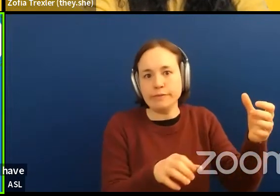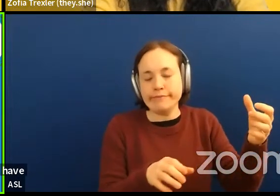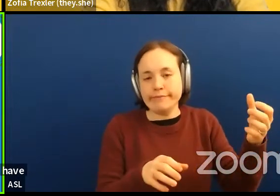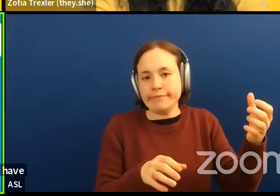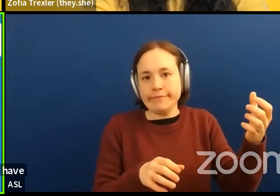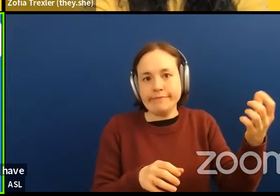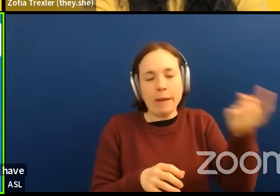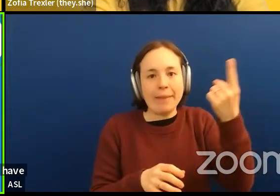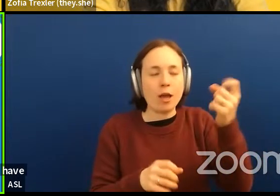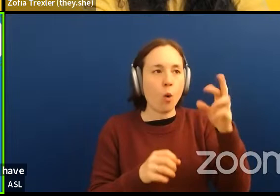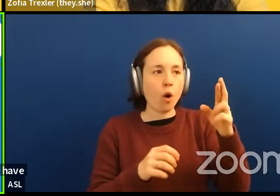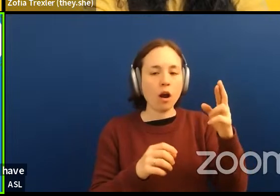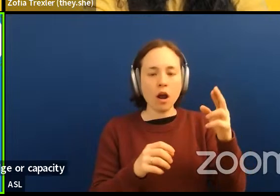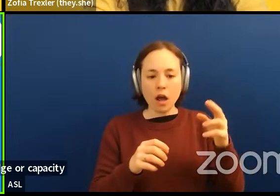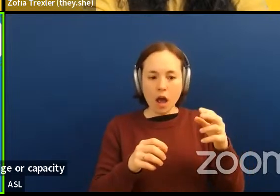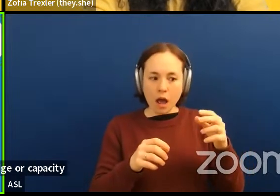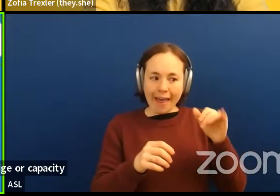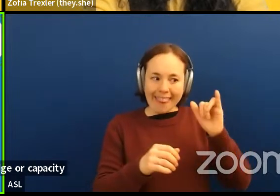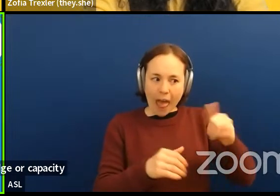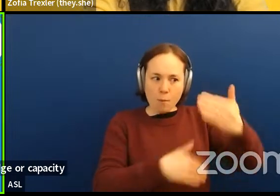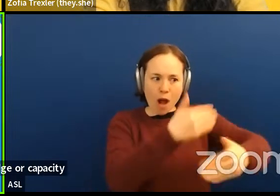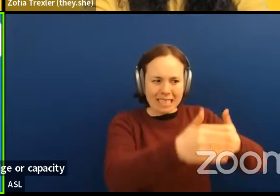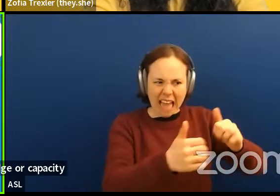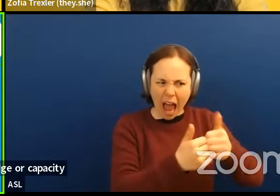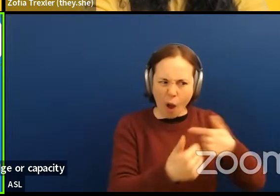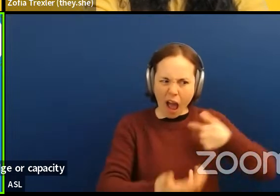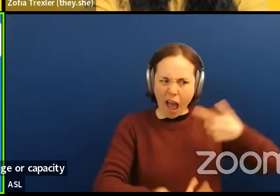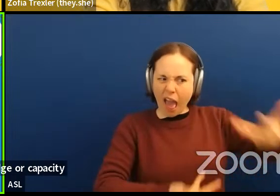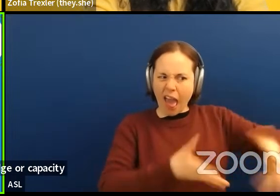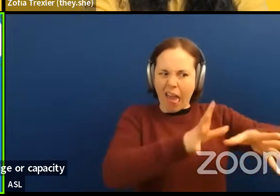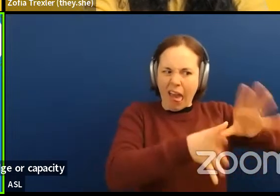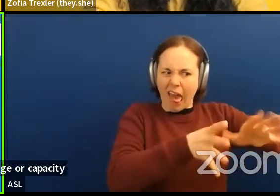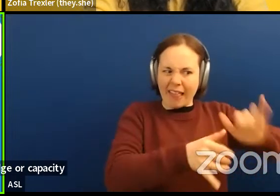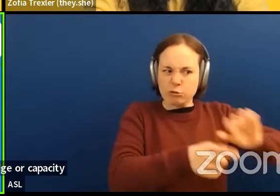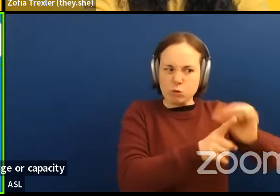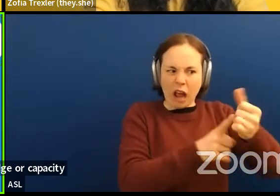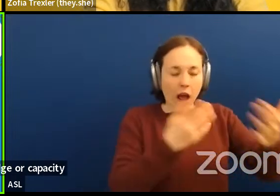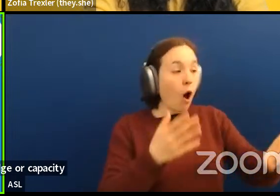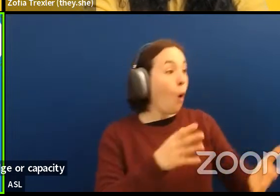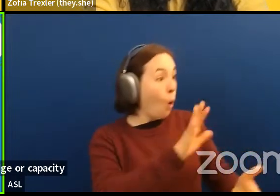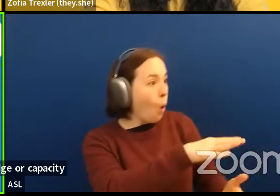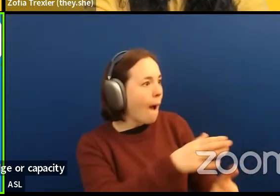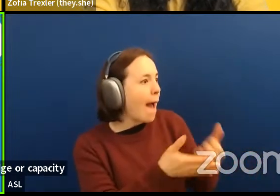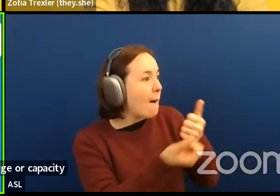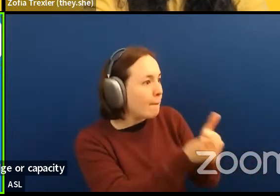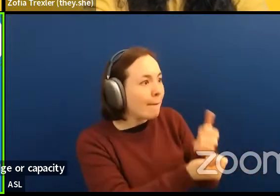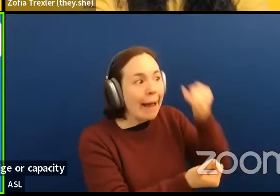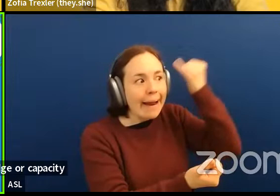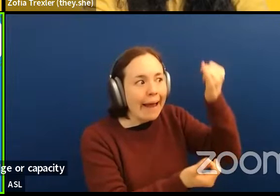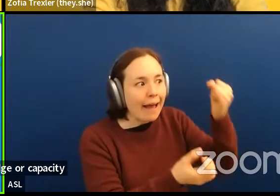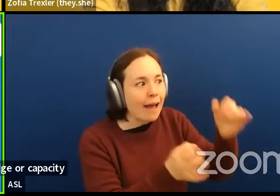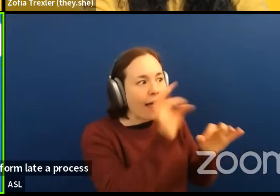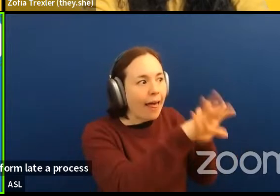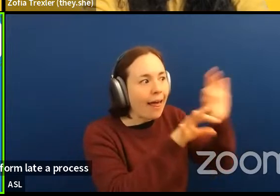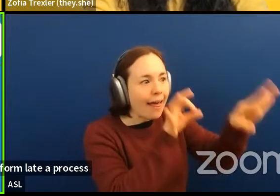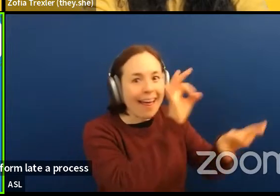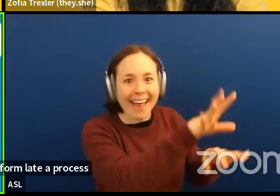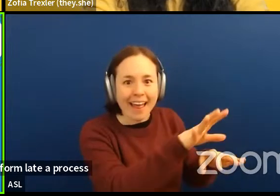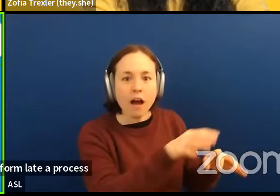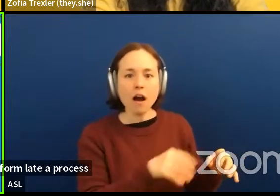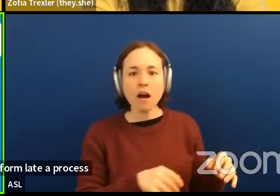to think about or formulate a process, we can help each other create plans, create ideas